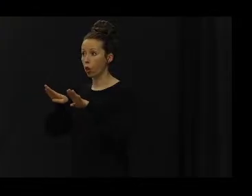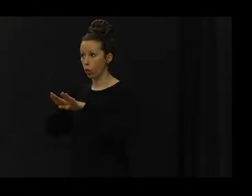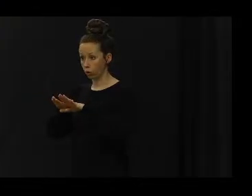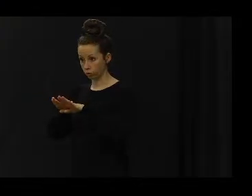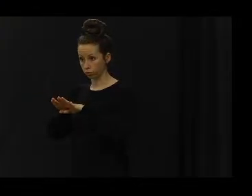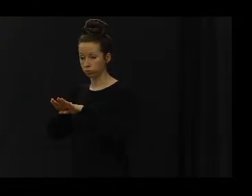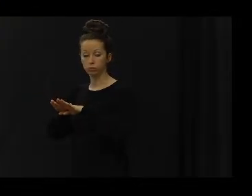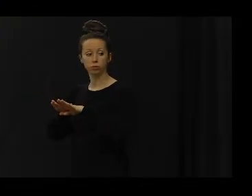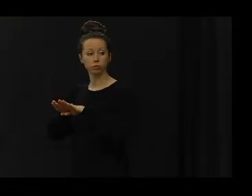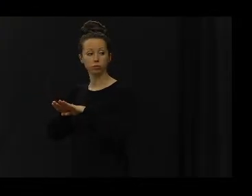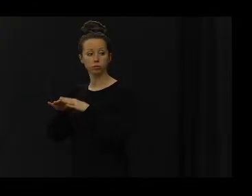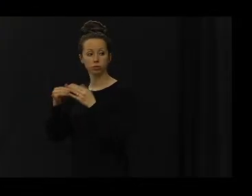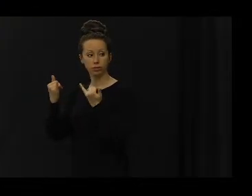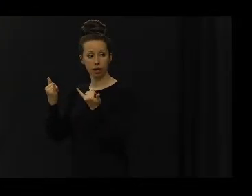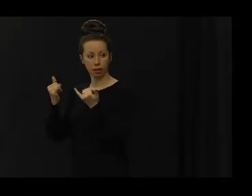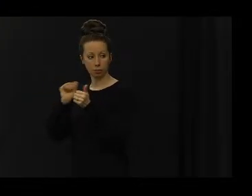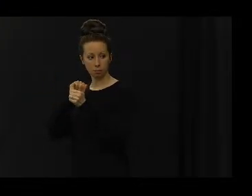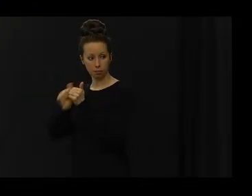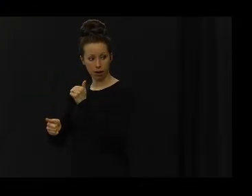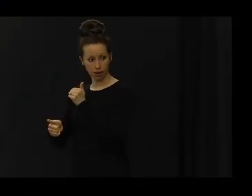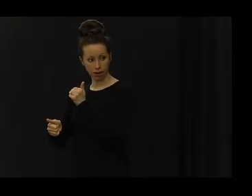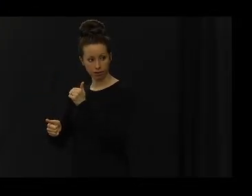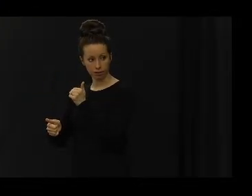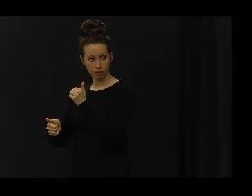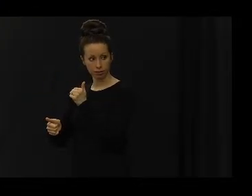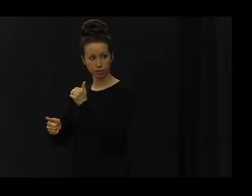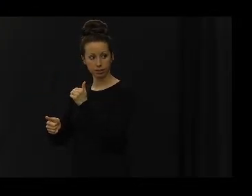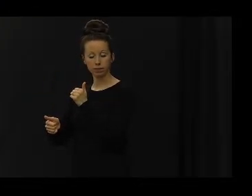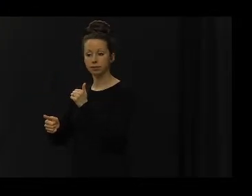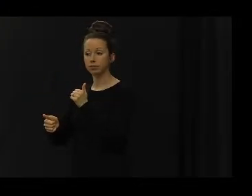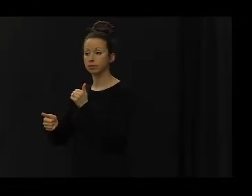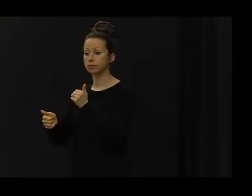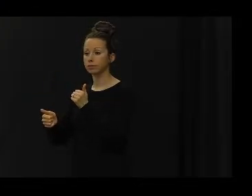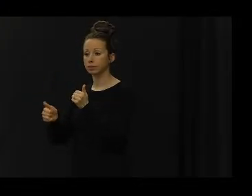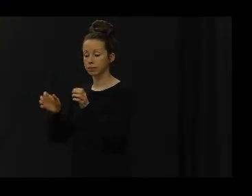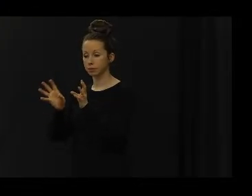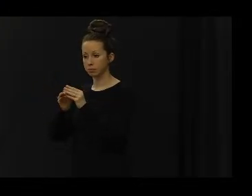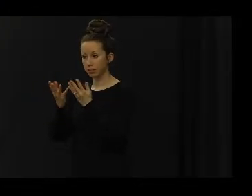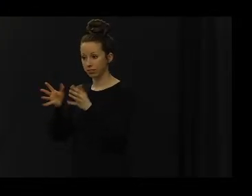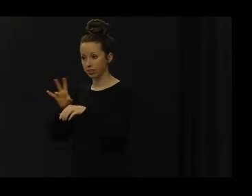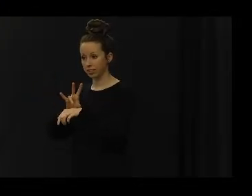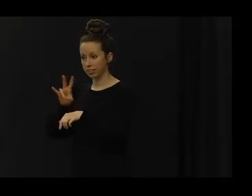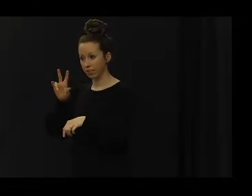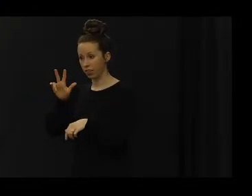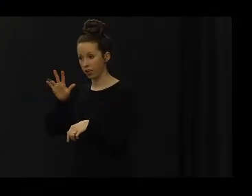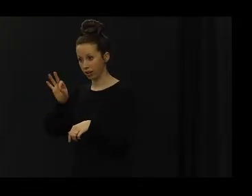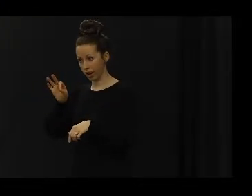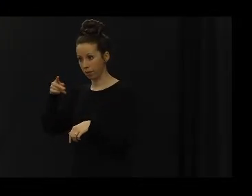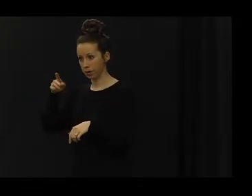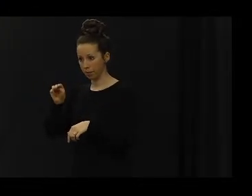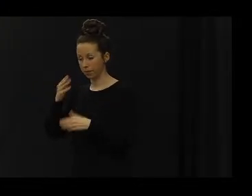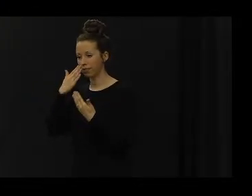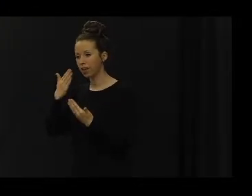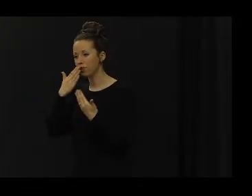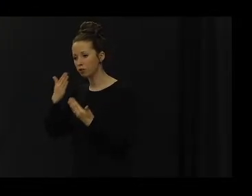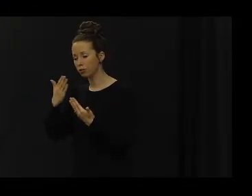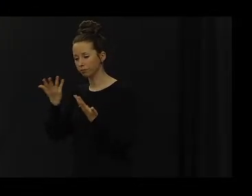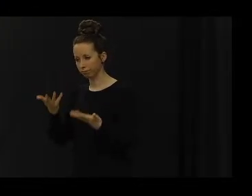Meeting has been passed. The meeting adjourned at 7:39. Thank you all.